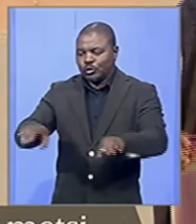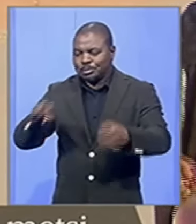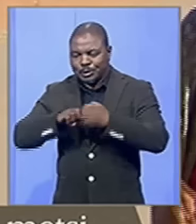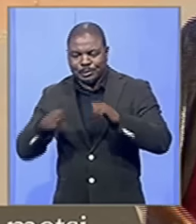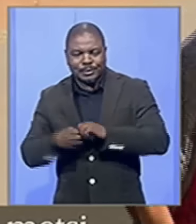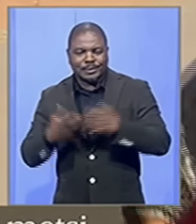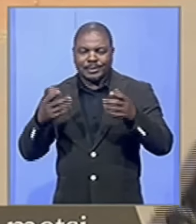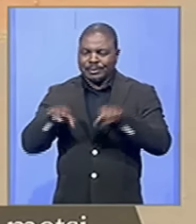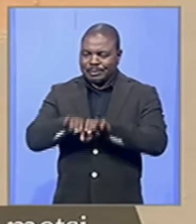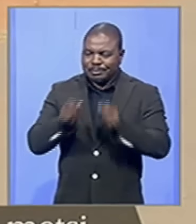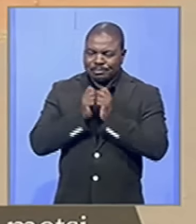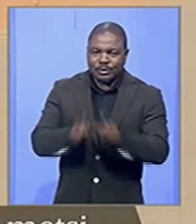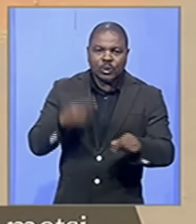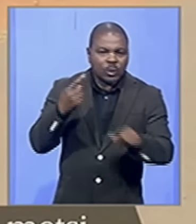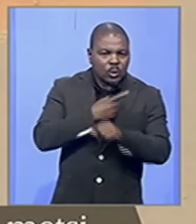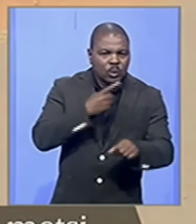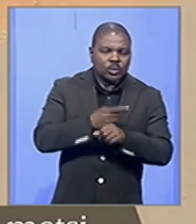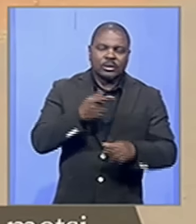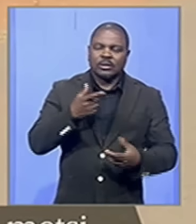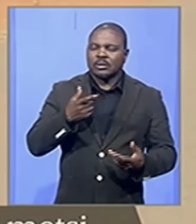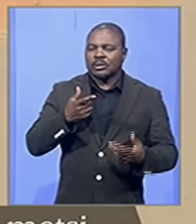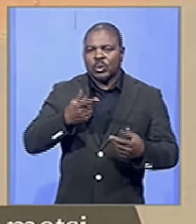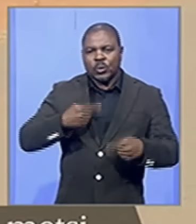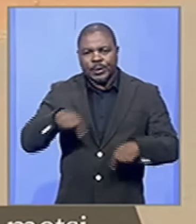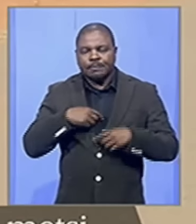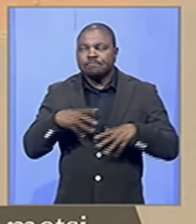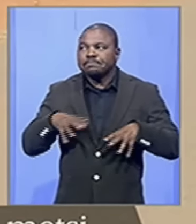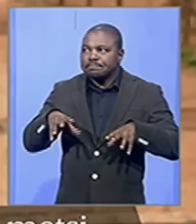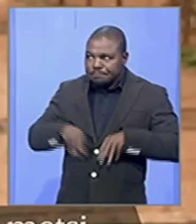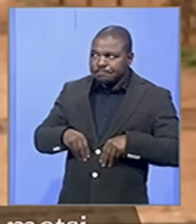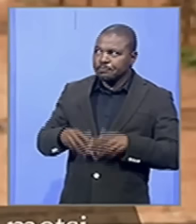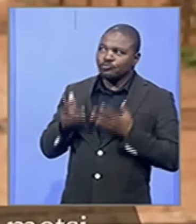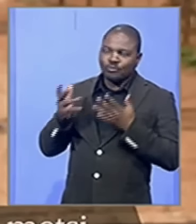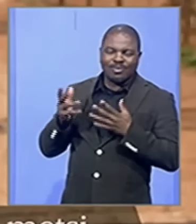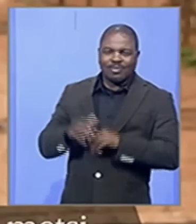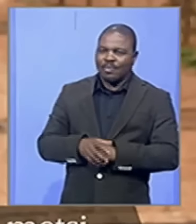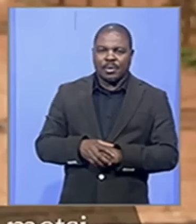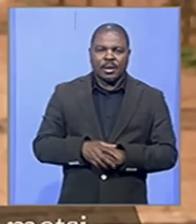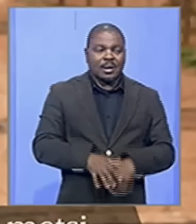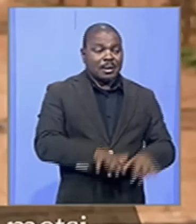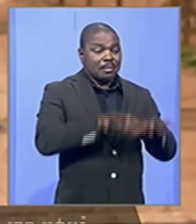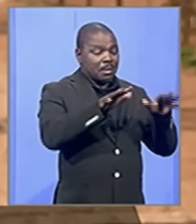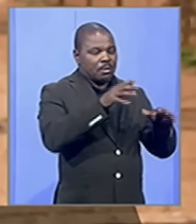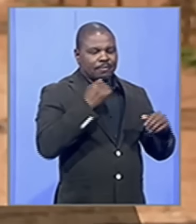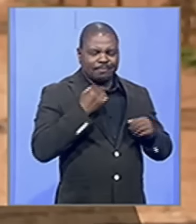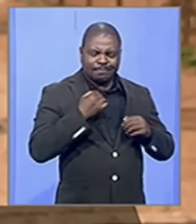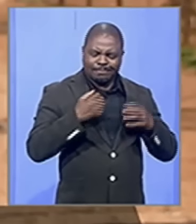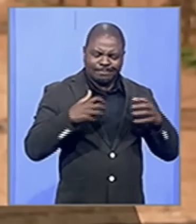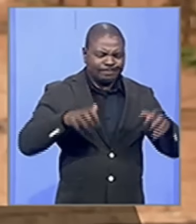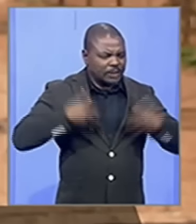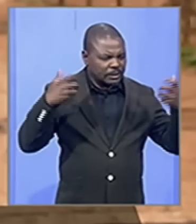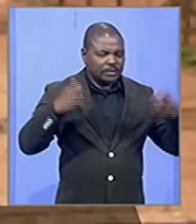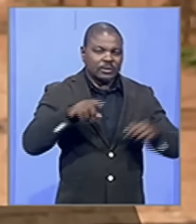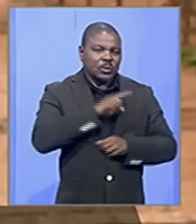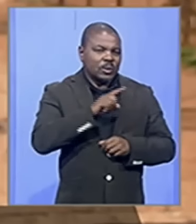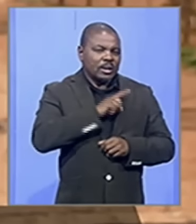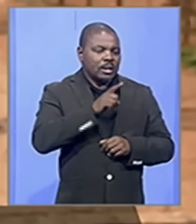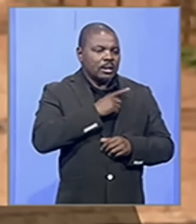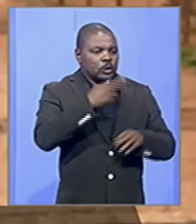broken, but every time we must just accept things. Our people are very frustrated because there's no water in the